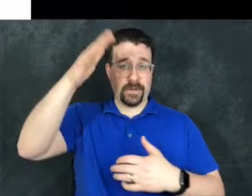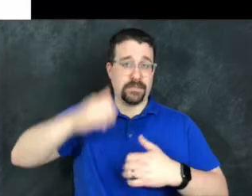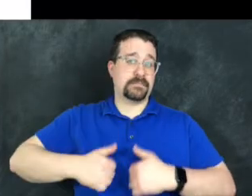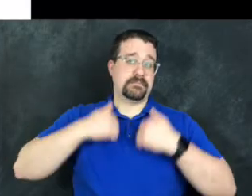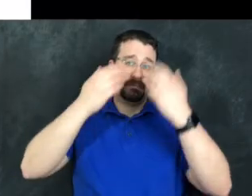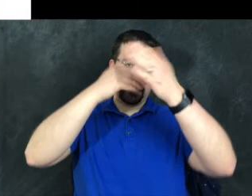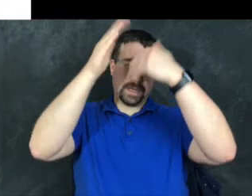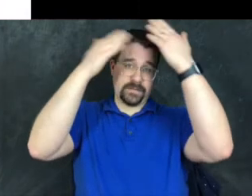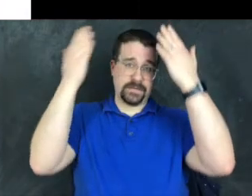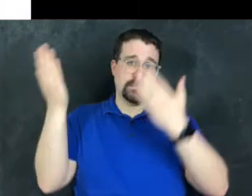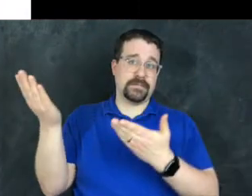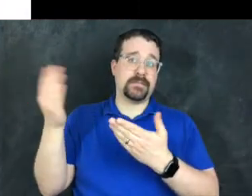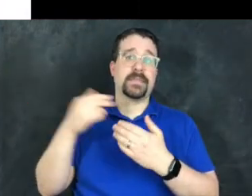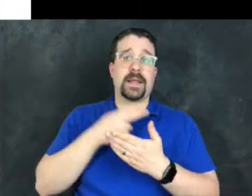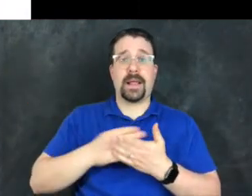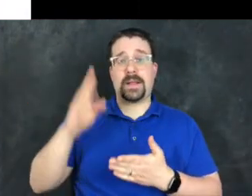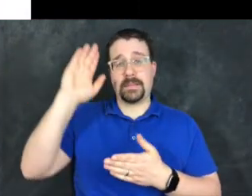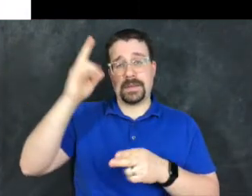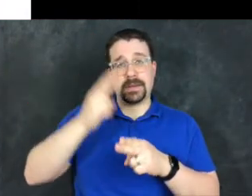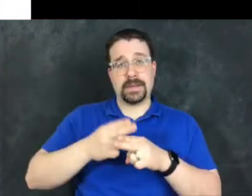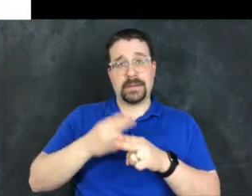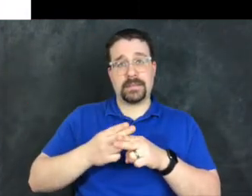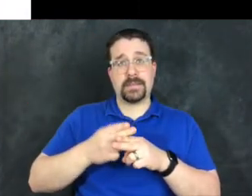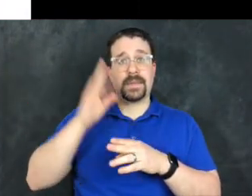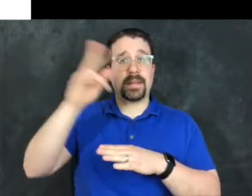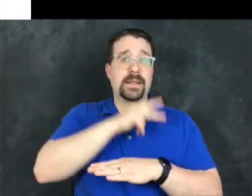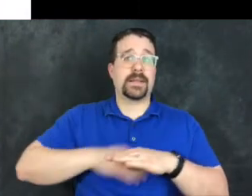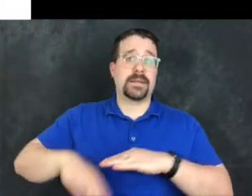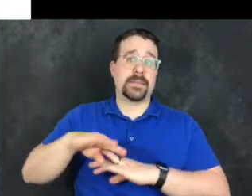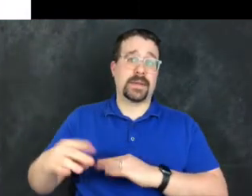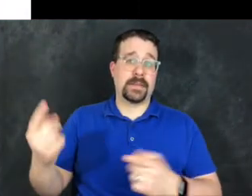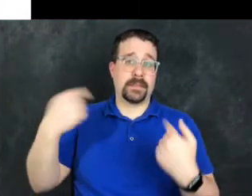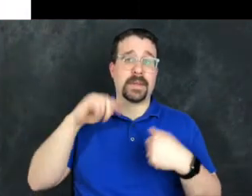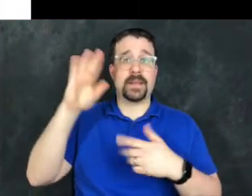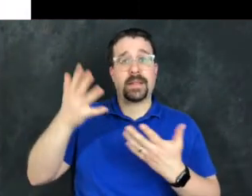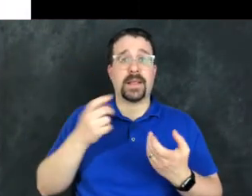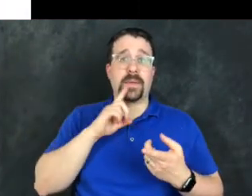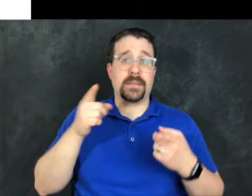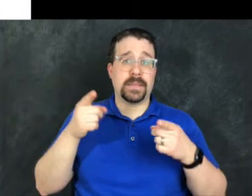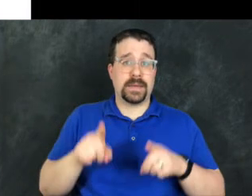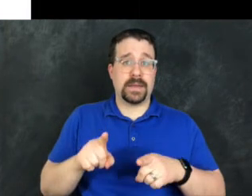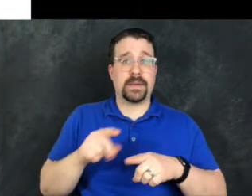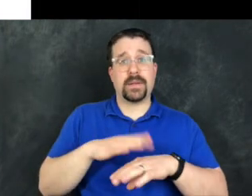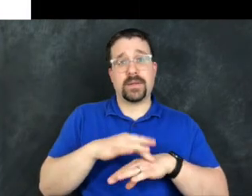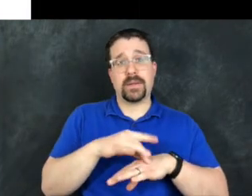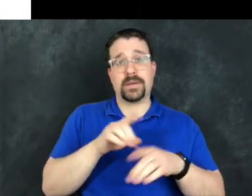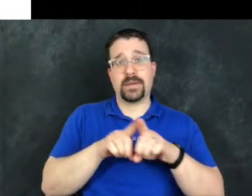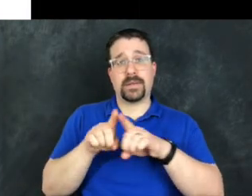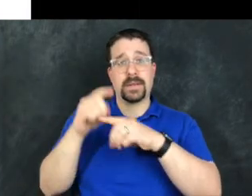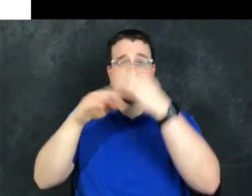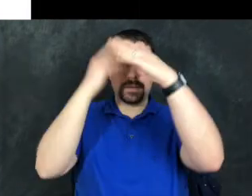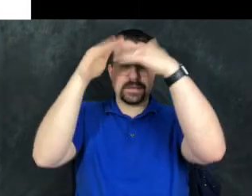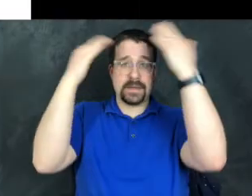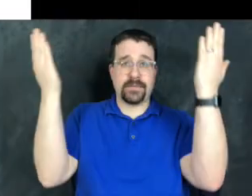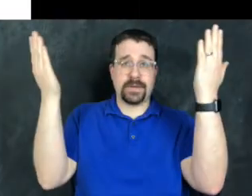Our Father, who art in heaven, hallowed be thy name. Thy kingdom come, thy will be